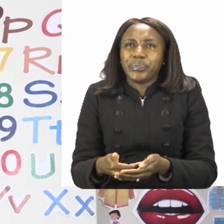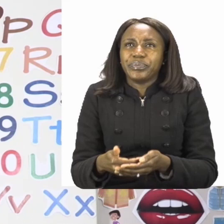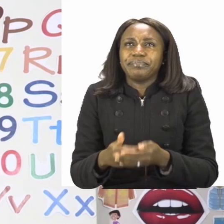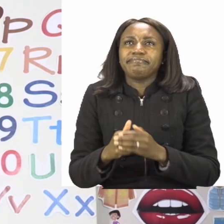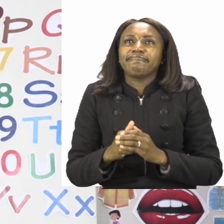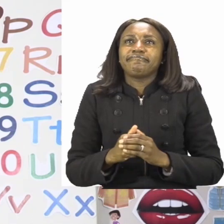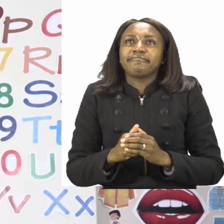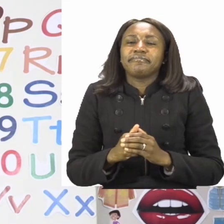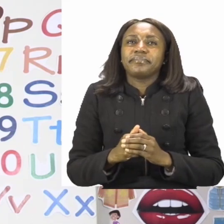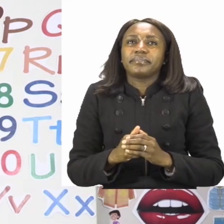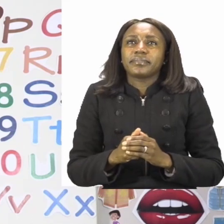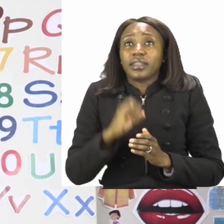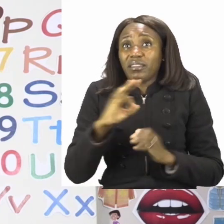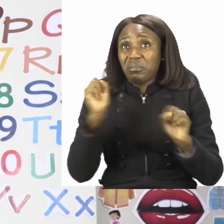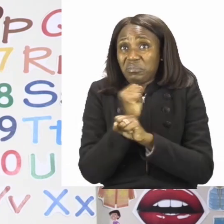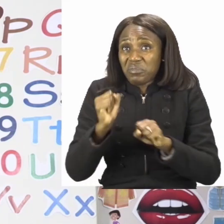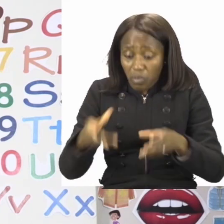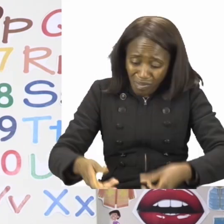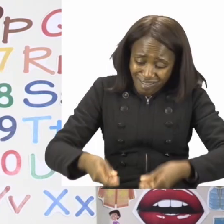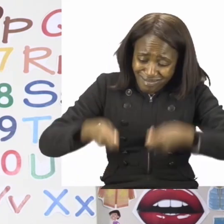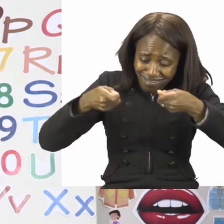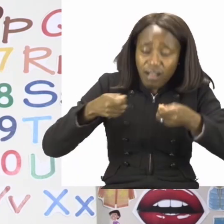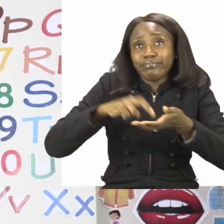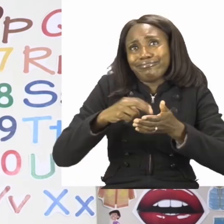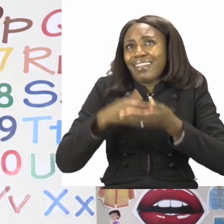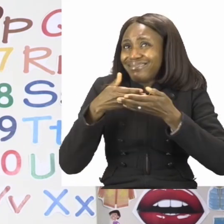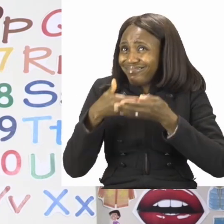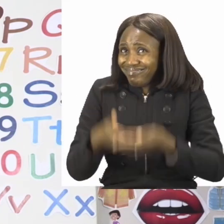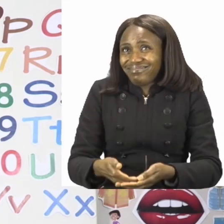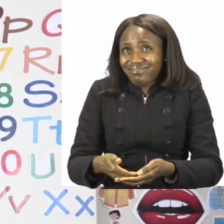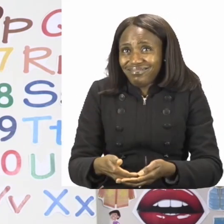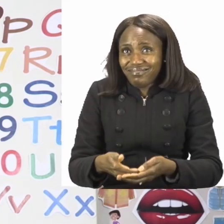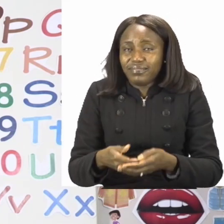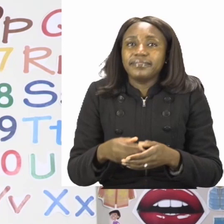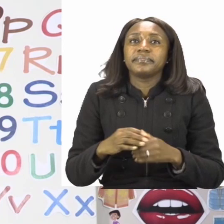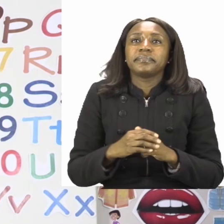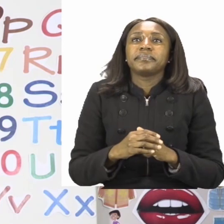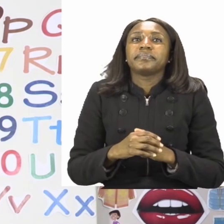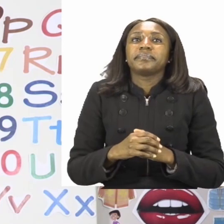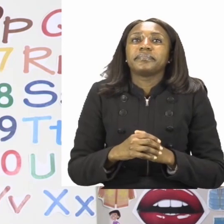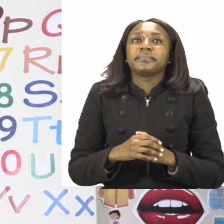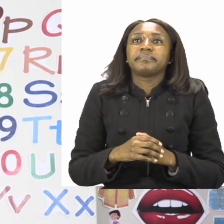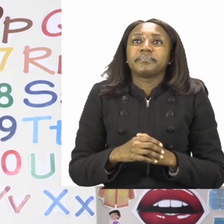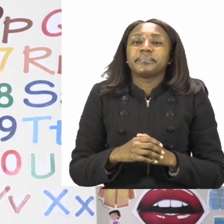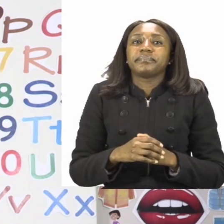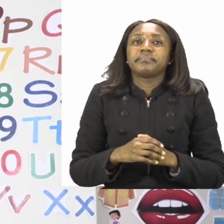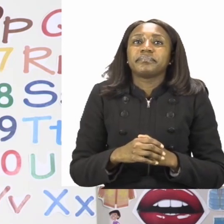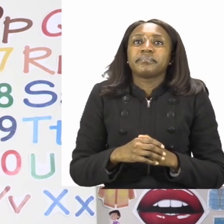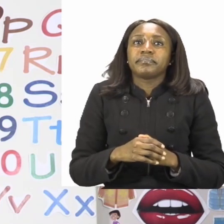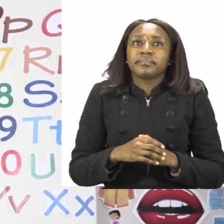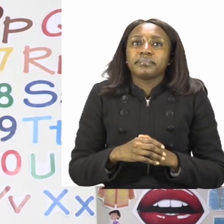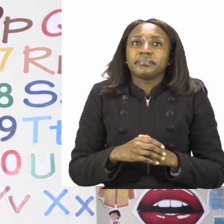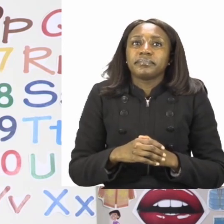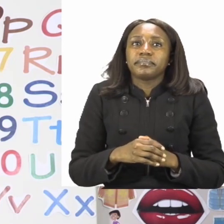And if you cannot lift it up, it is also heavy. So you know that if something is light, you're